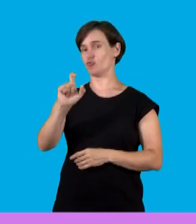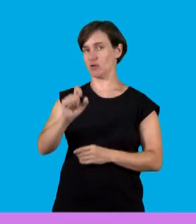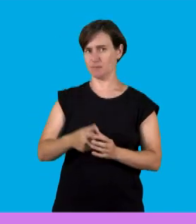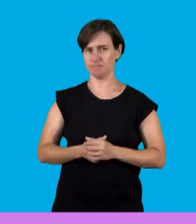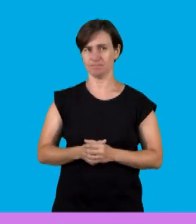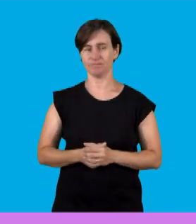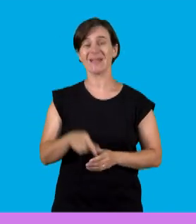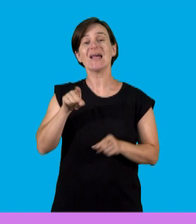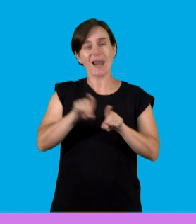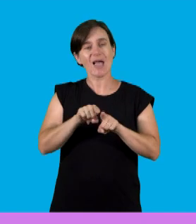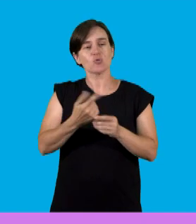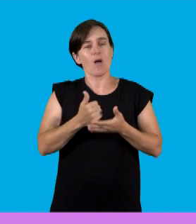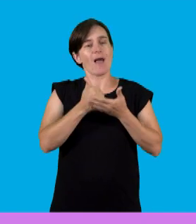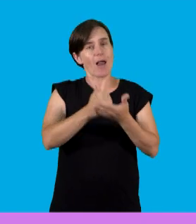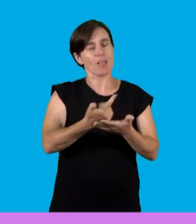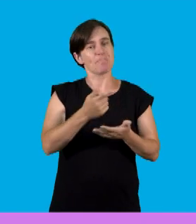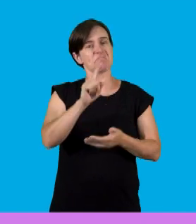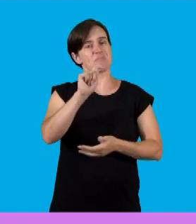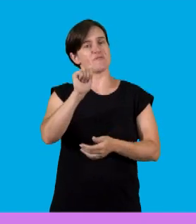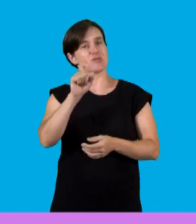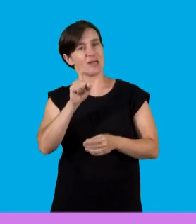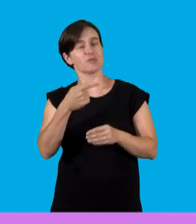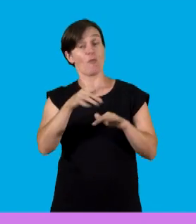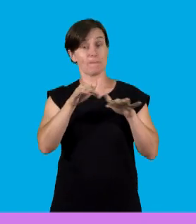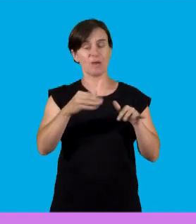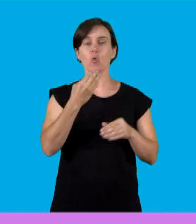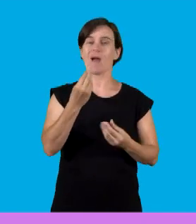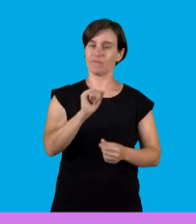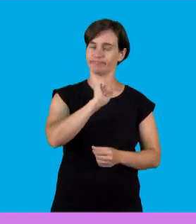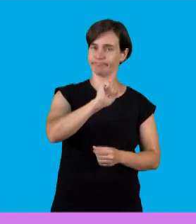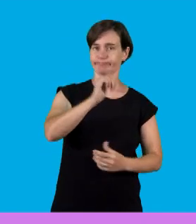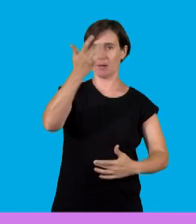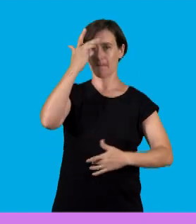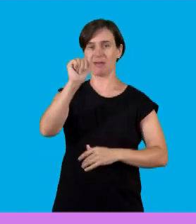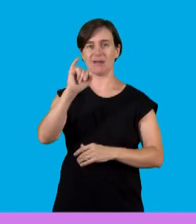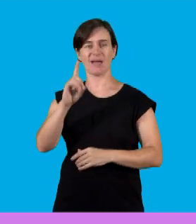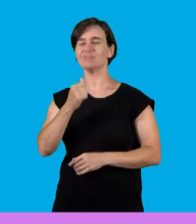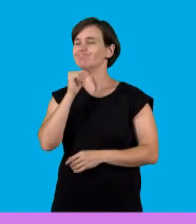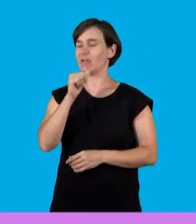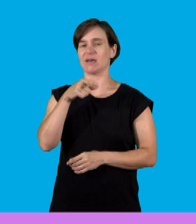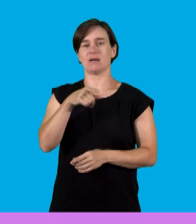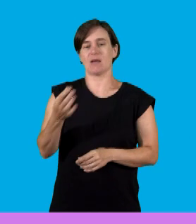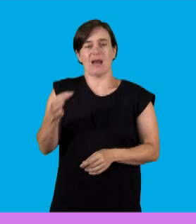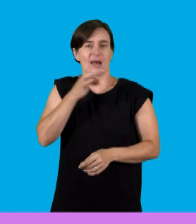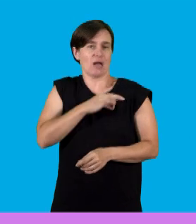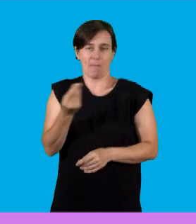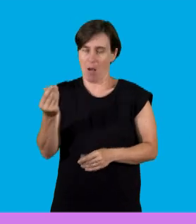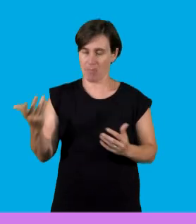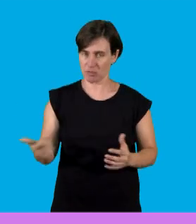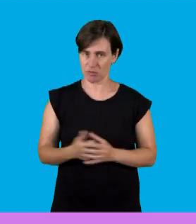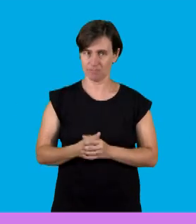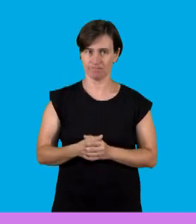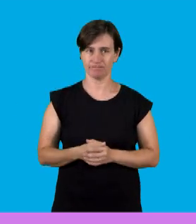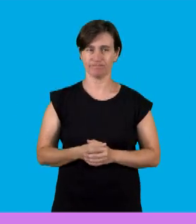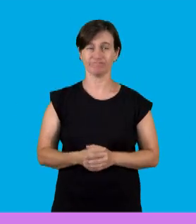said that's also a tax relief for individuals who have medical aid, right? Irrespective of their income. The